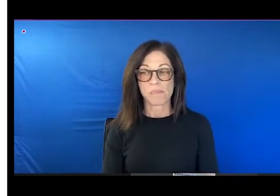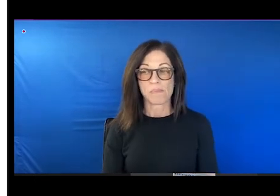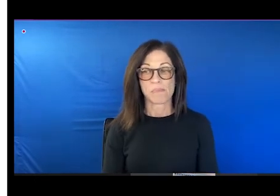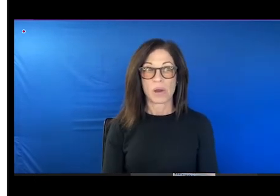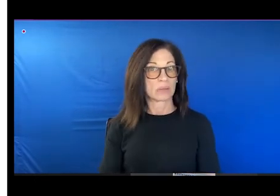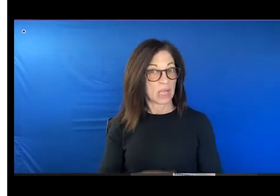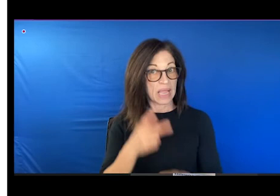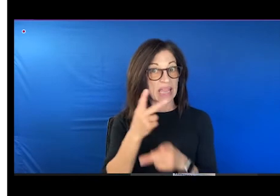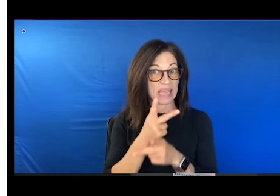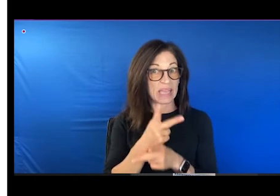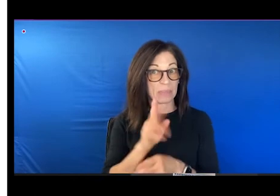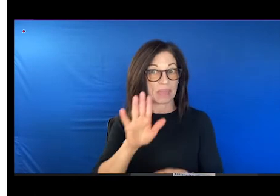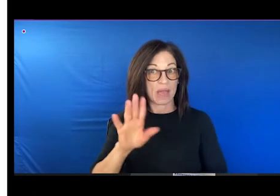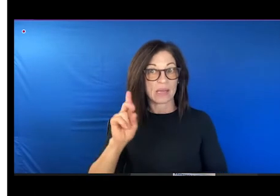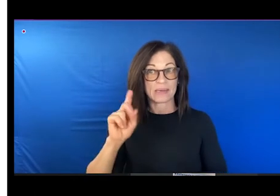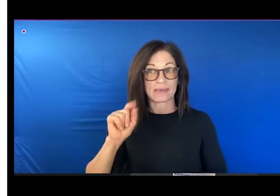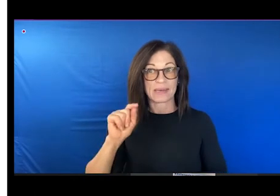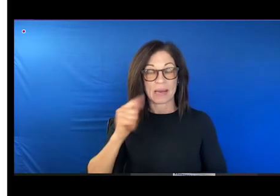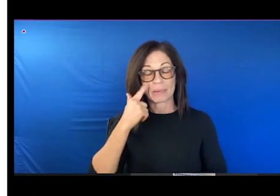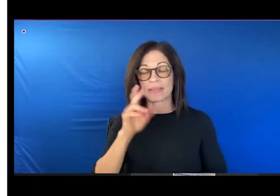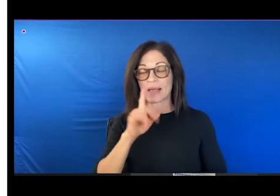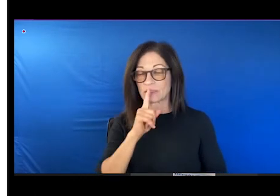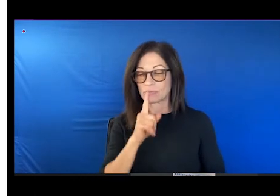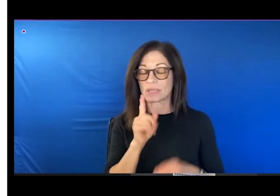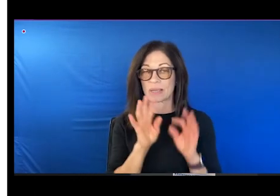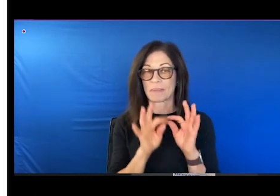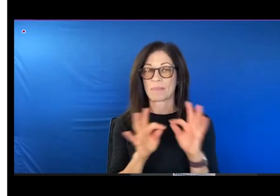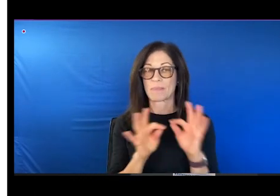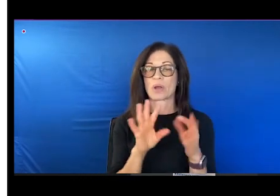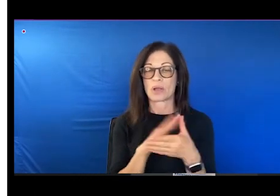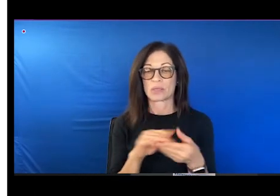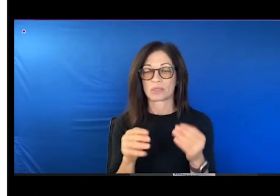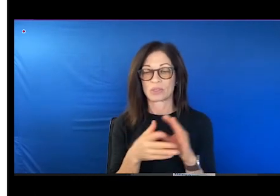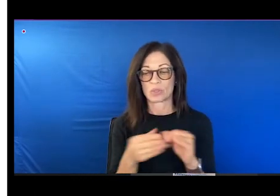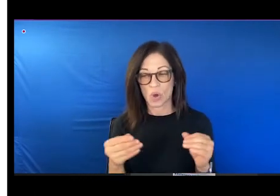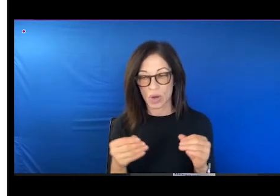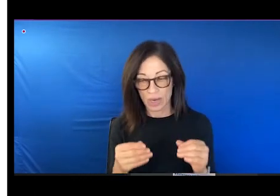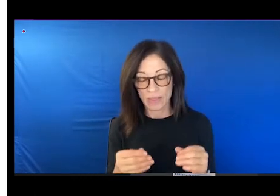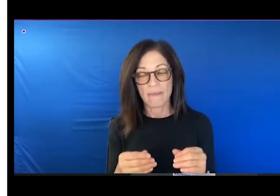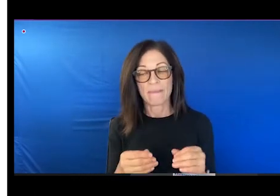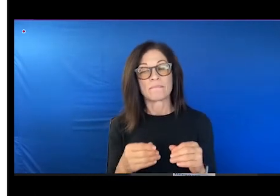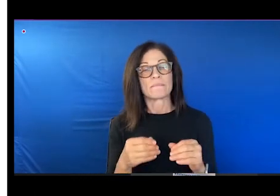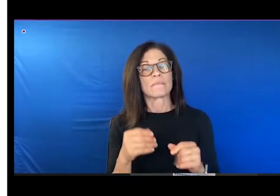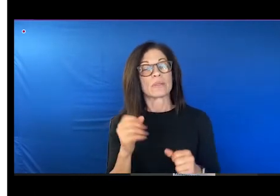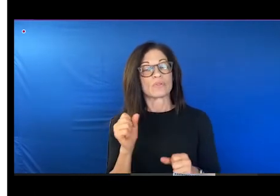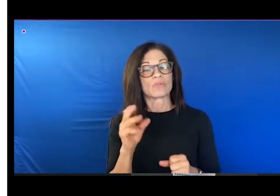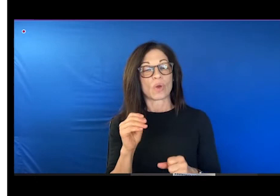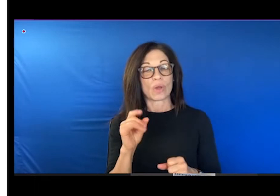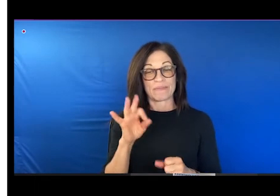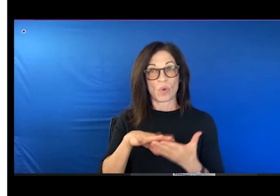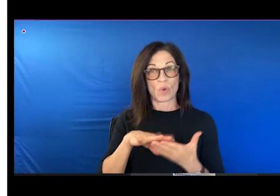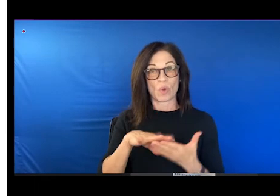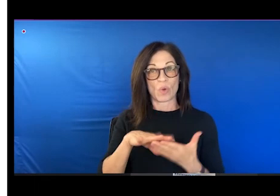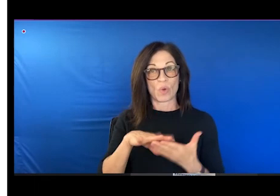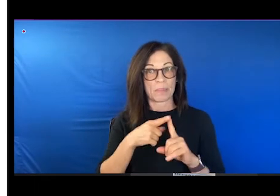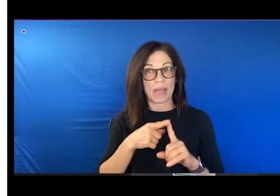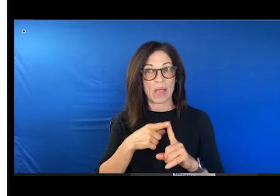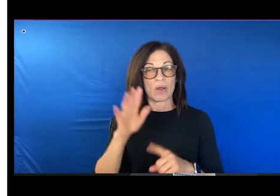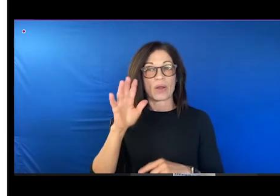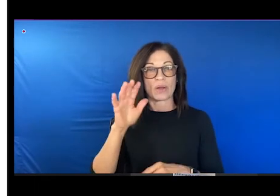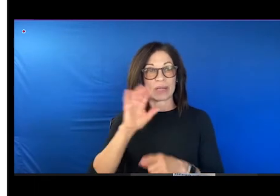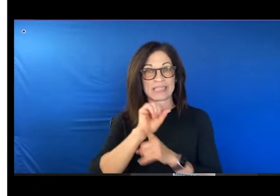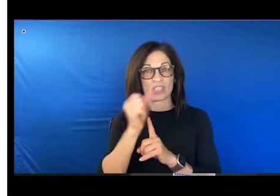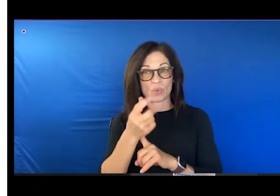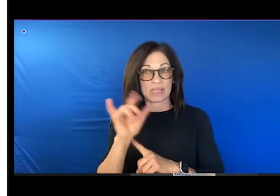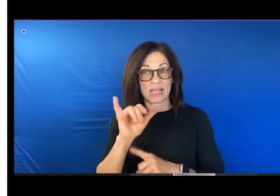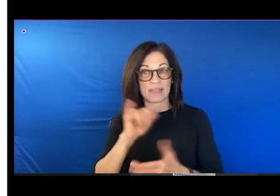service and keep those data. That's a compelling story that then you could use if you learn about cases